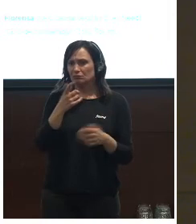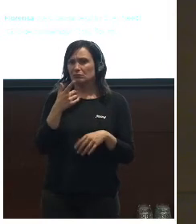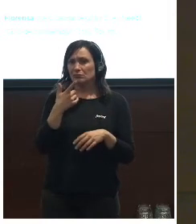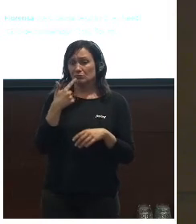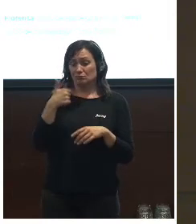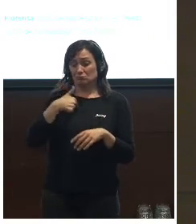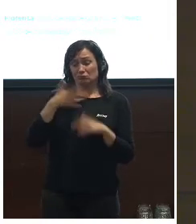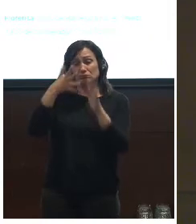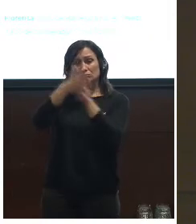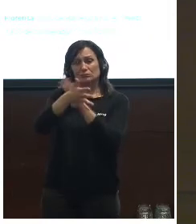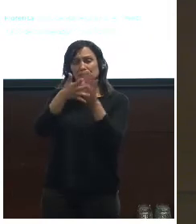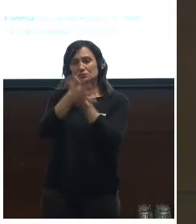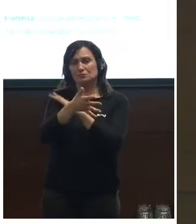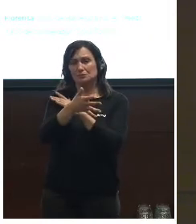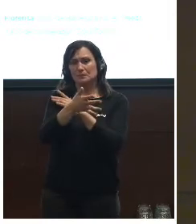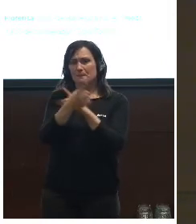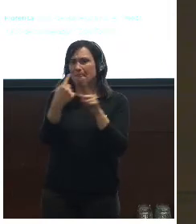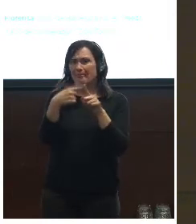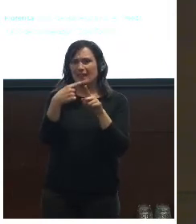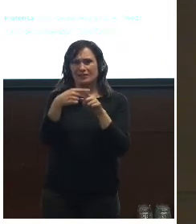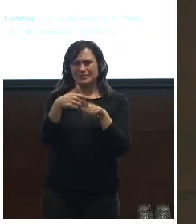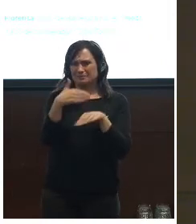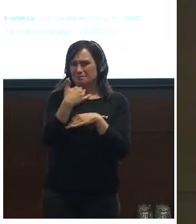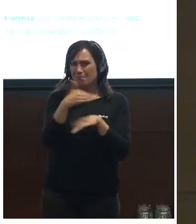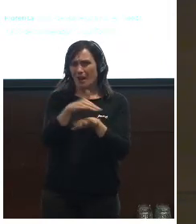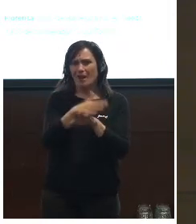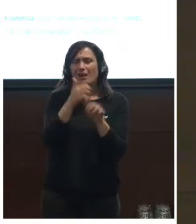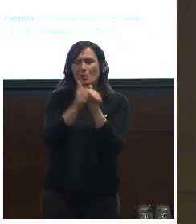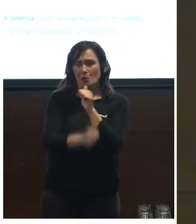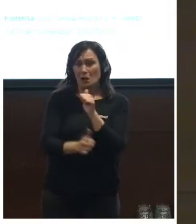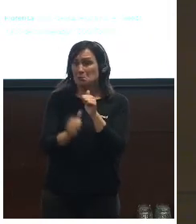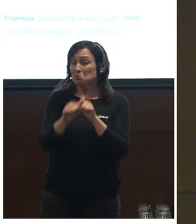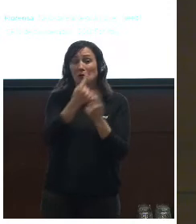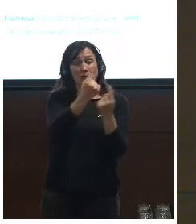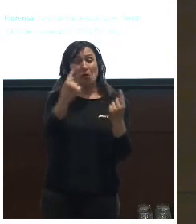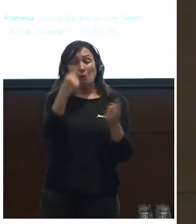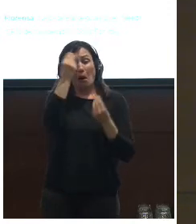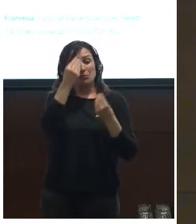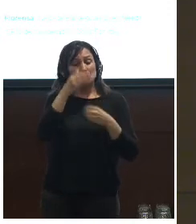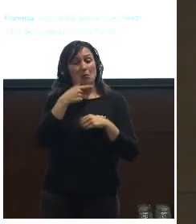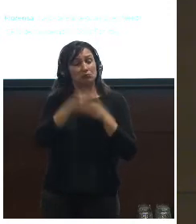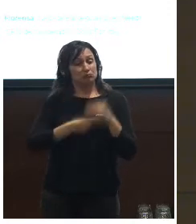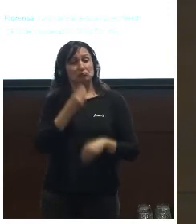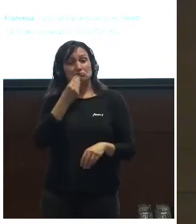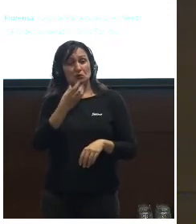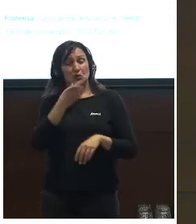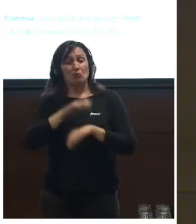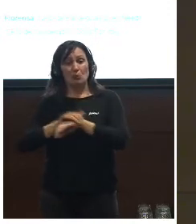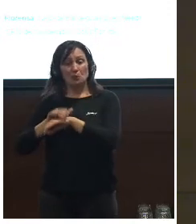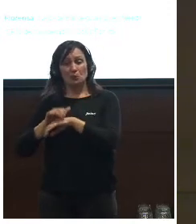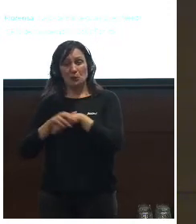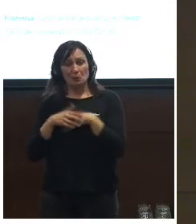good, and I believe that they did good, but everything went wrong. We never had many complaints like 5 years